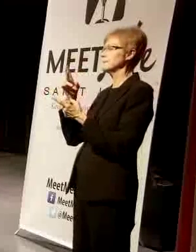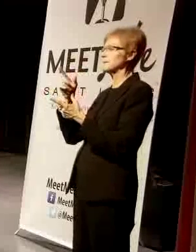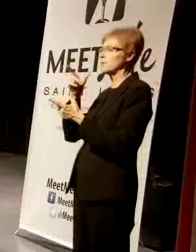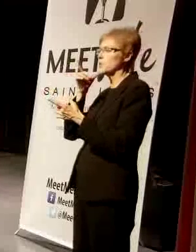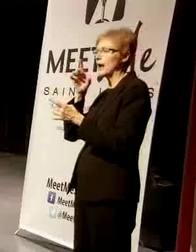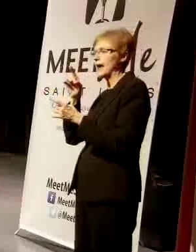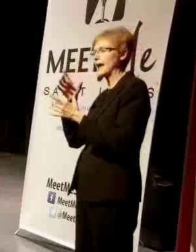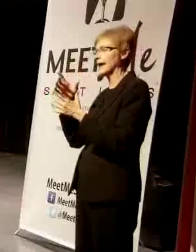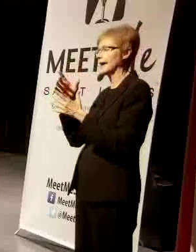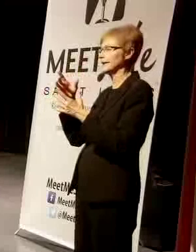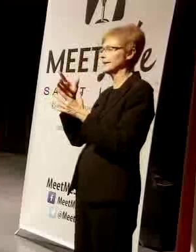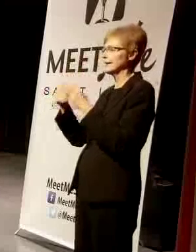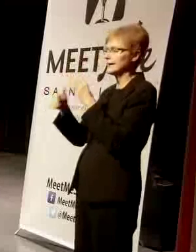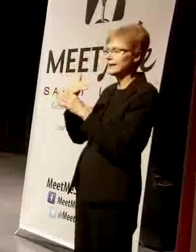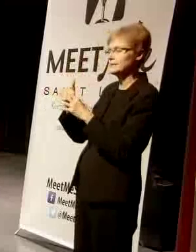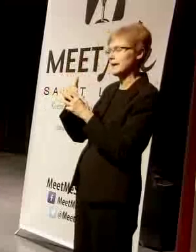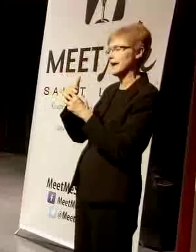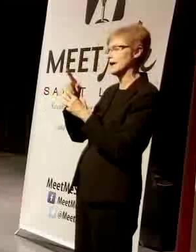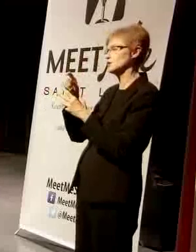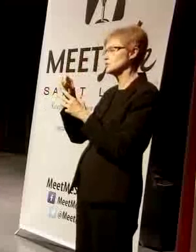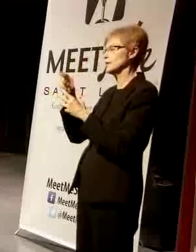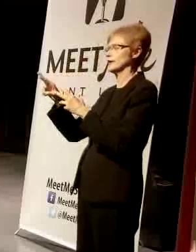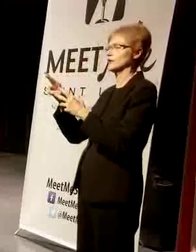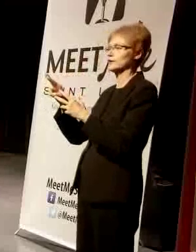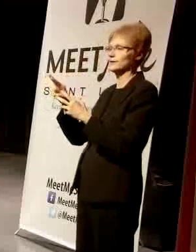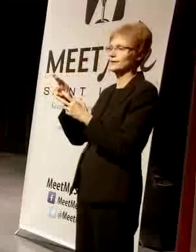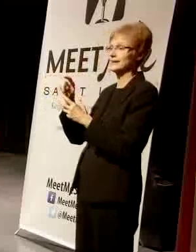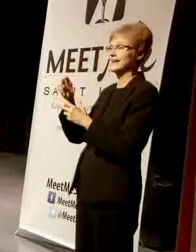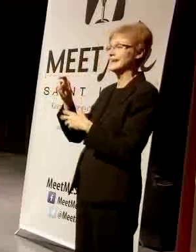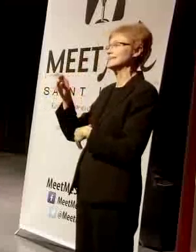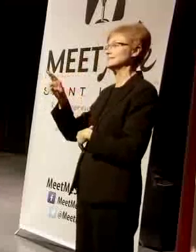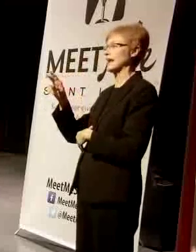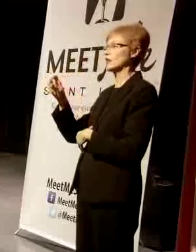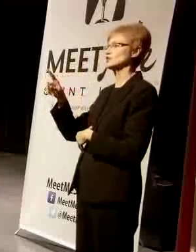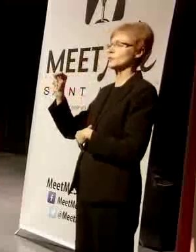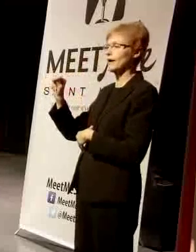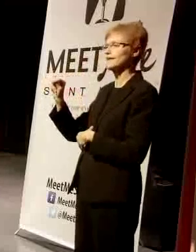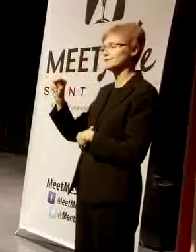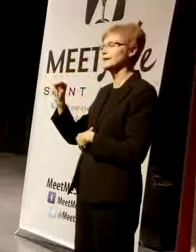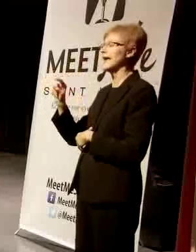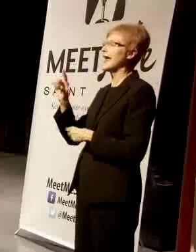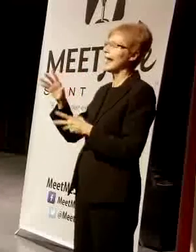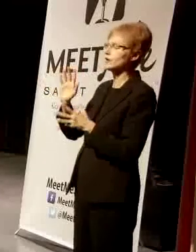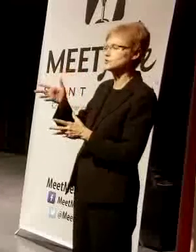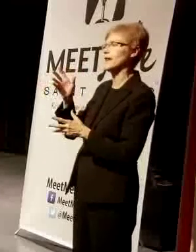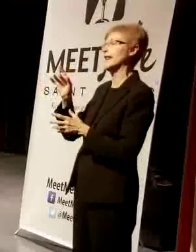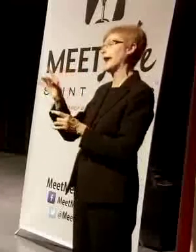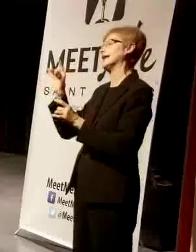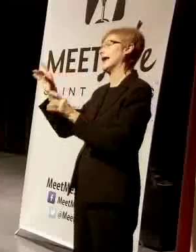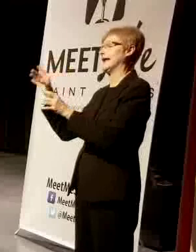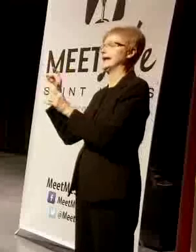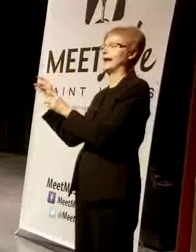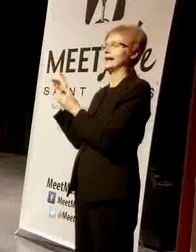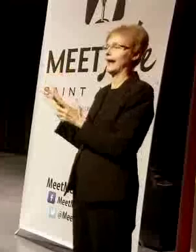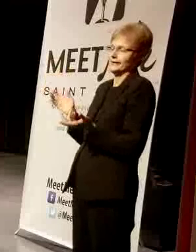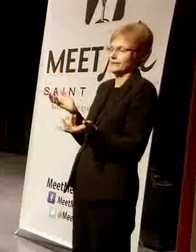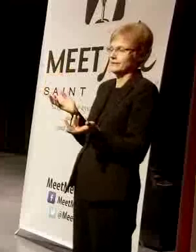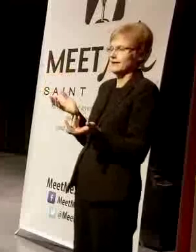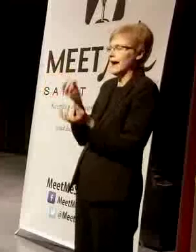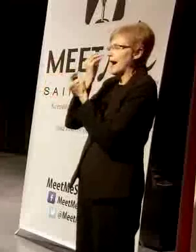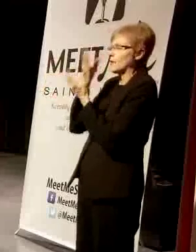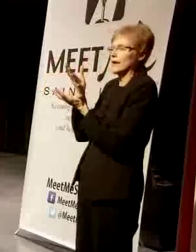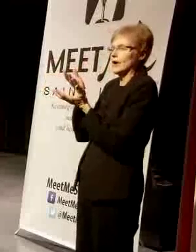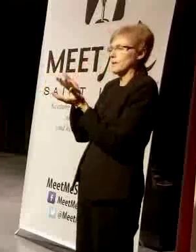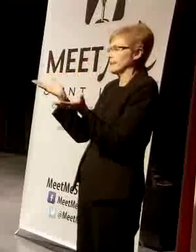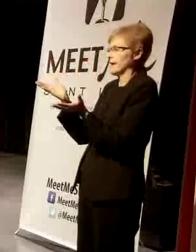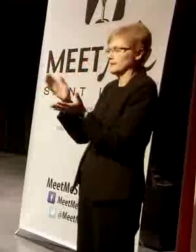I get them, you know, I quote the great Taylor Swift, haters gonna hate. All right? We don't care about